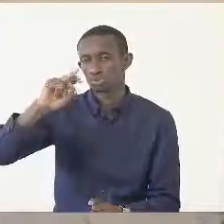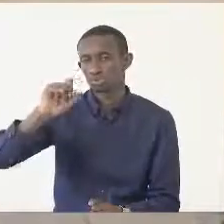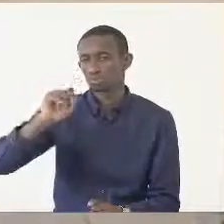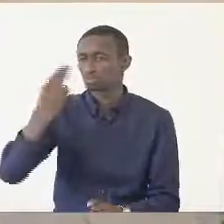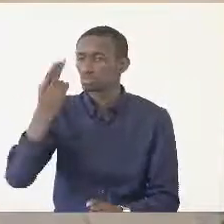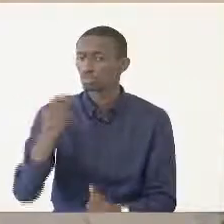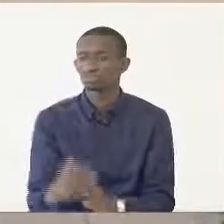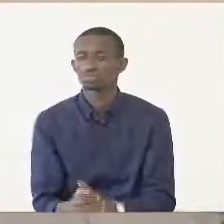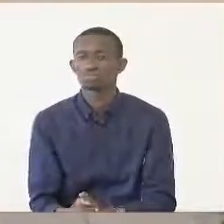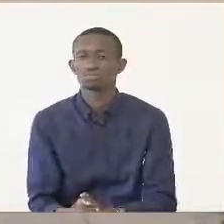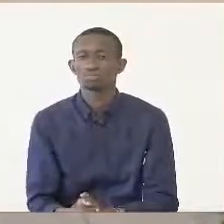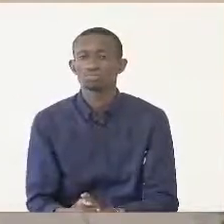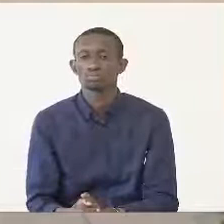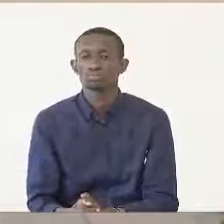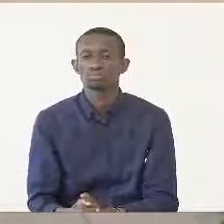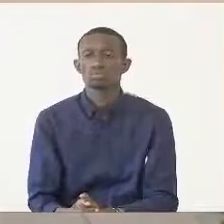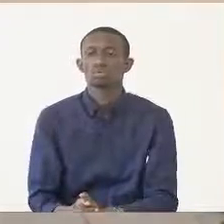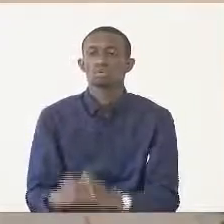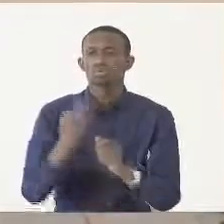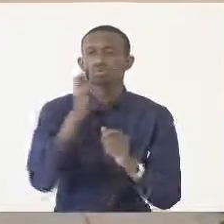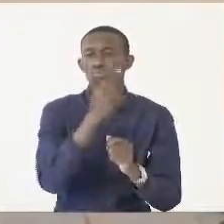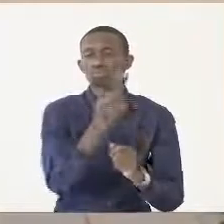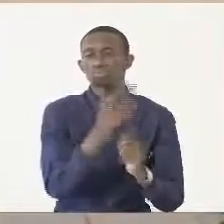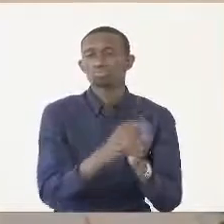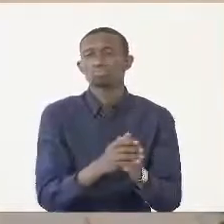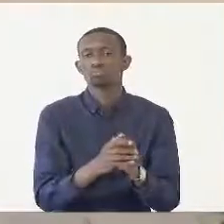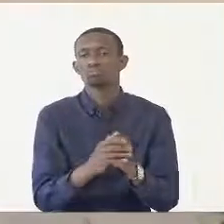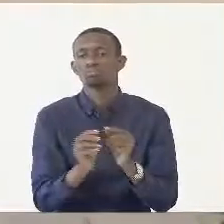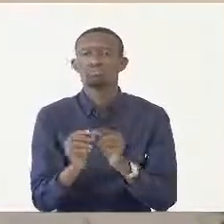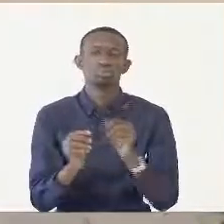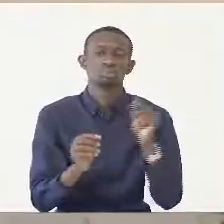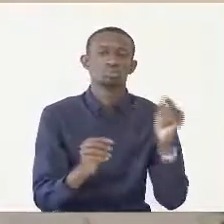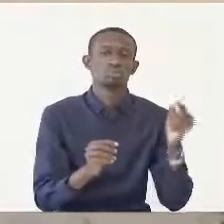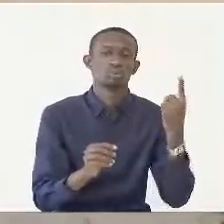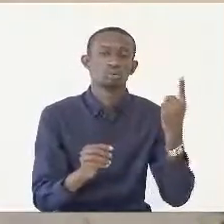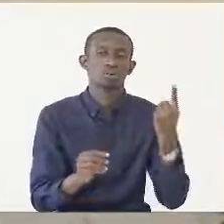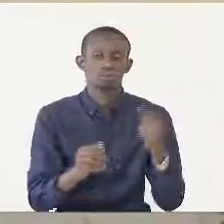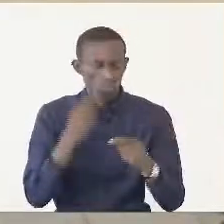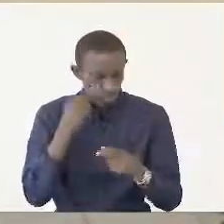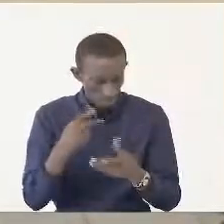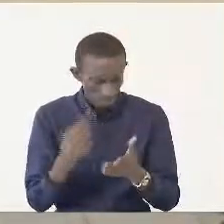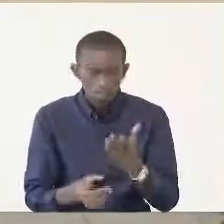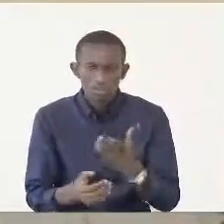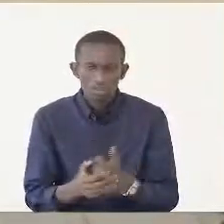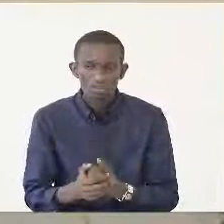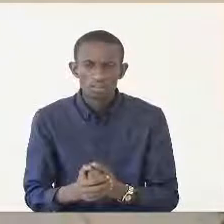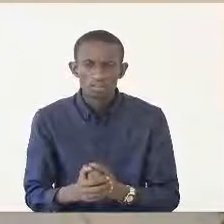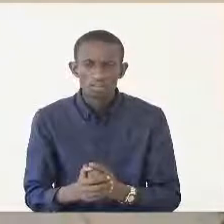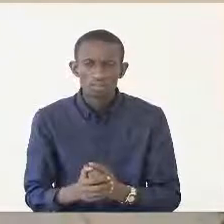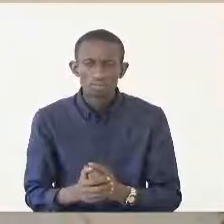2 to 1, what do we find? So this is, I think it is